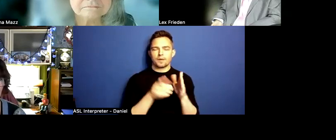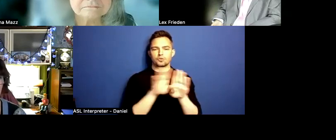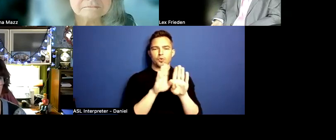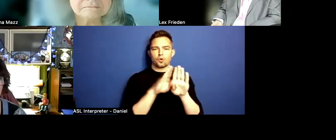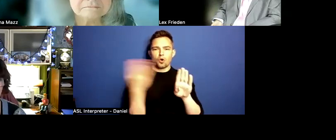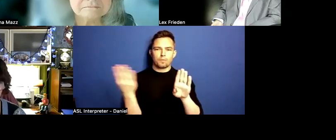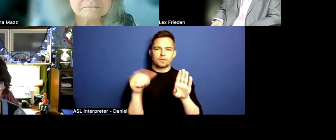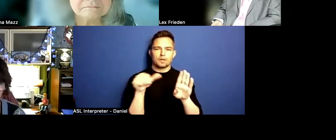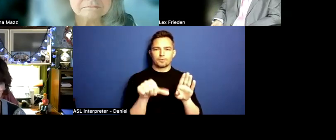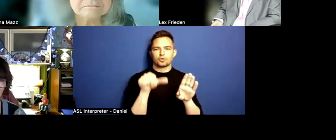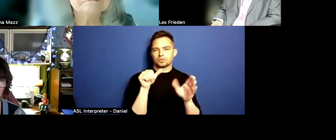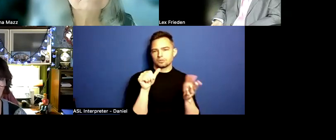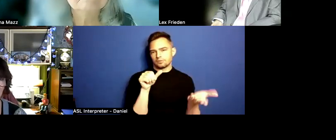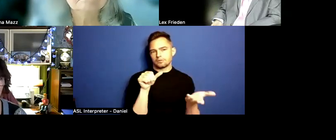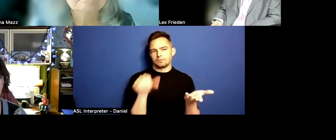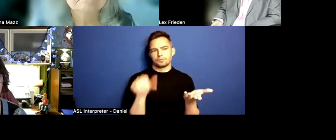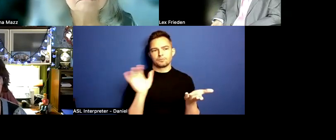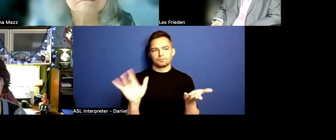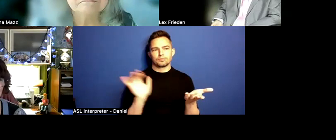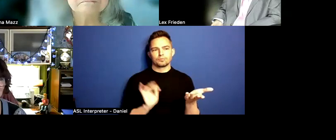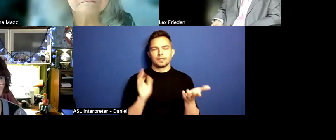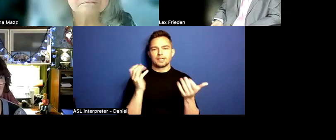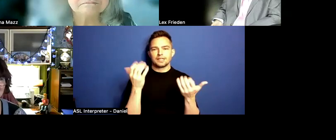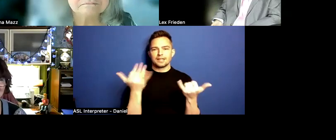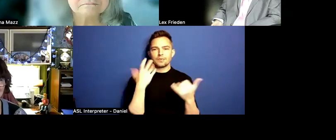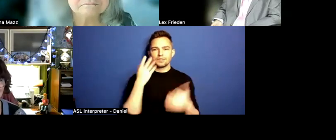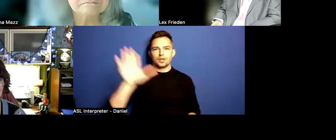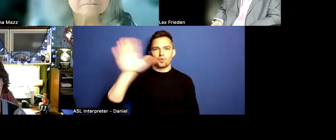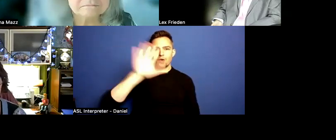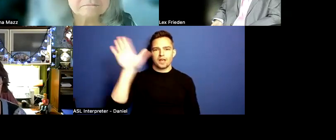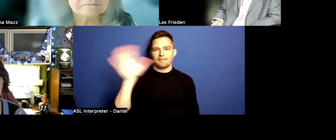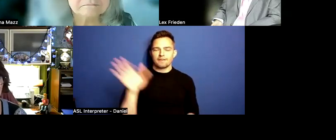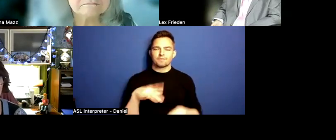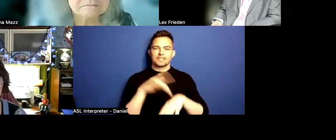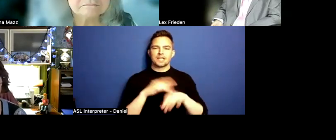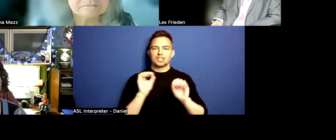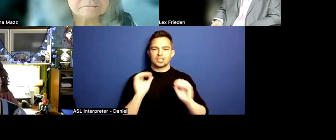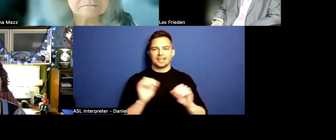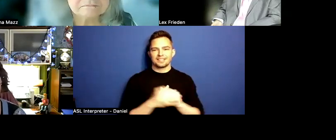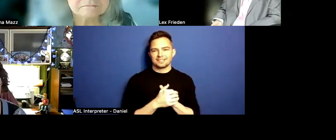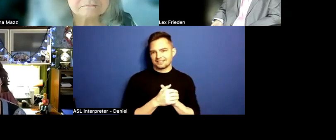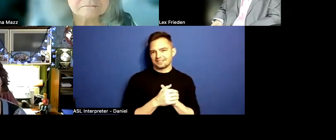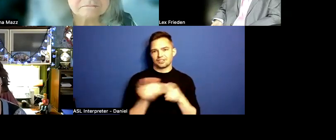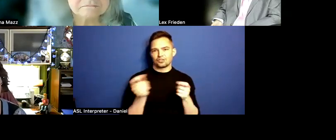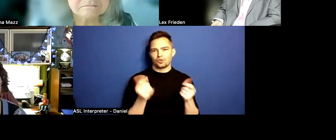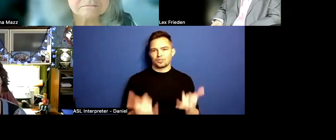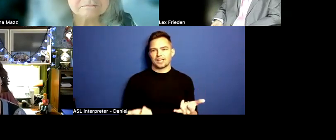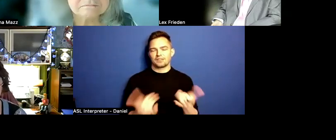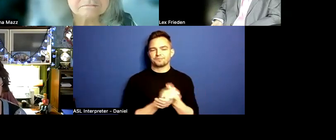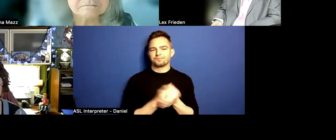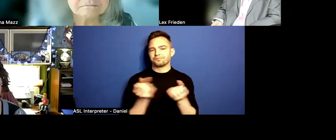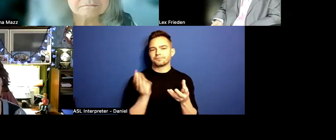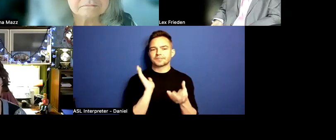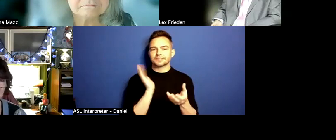the push button, and now we're seeing the wave, the touchless, the touchless control, because so many of